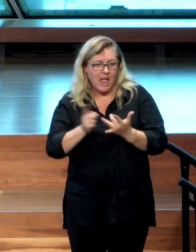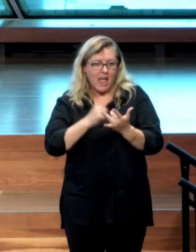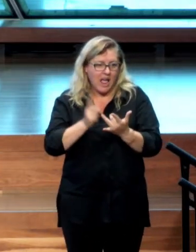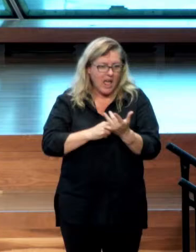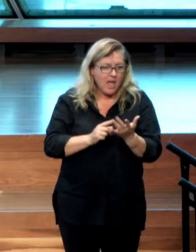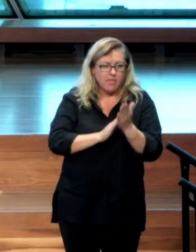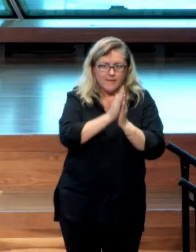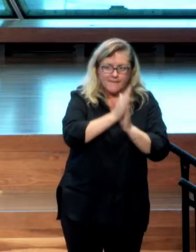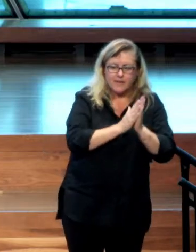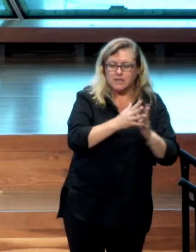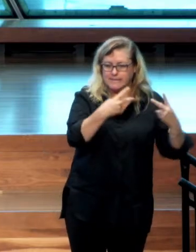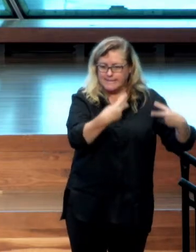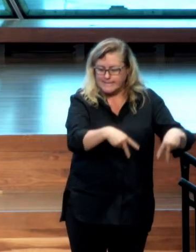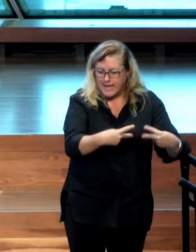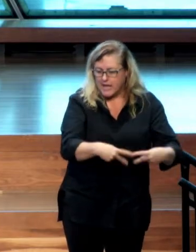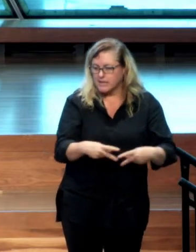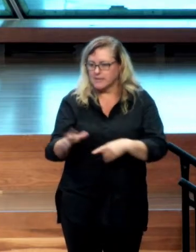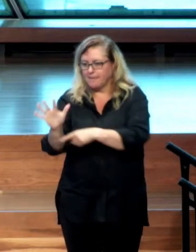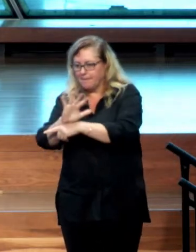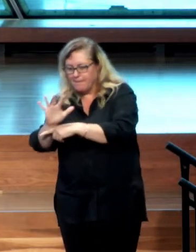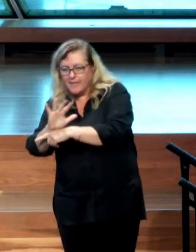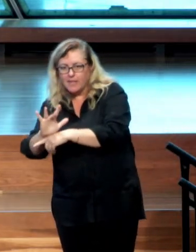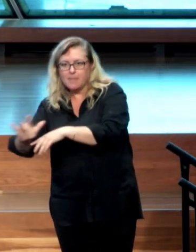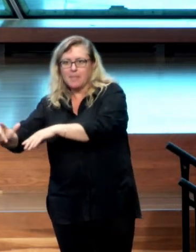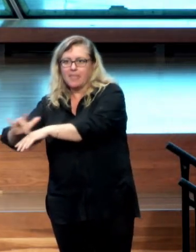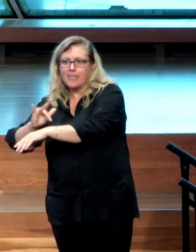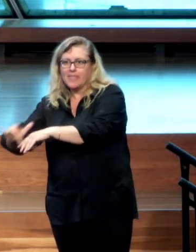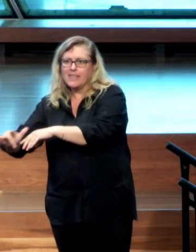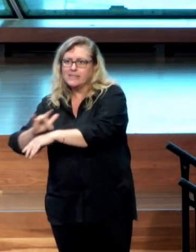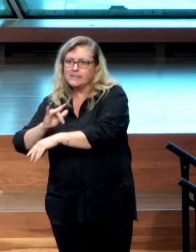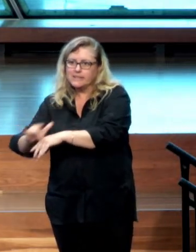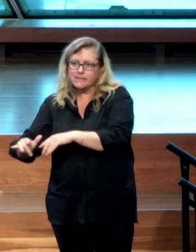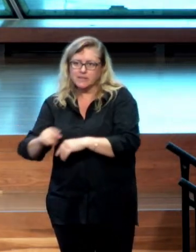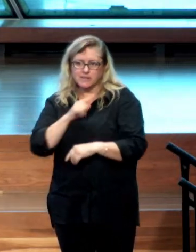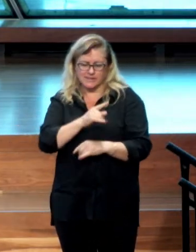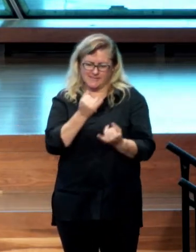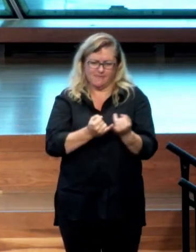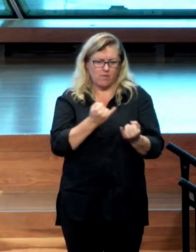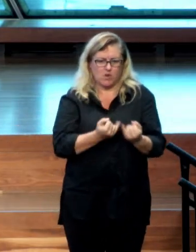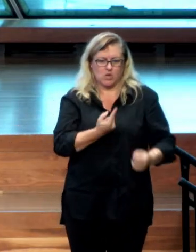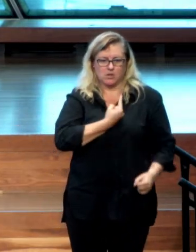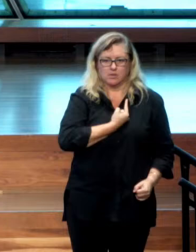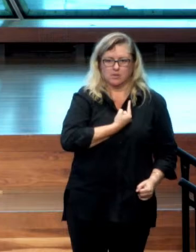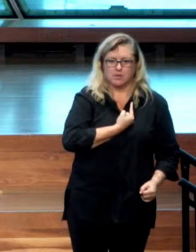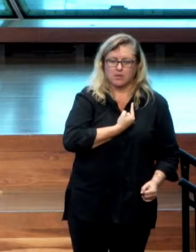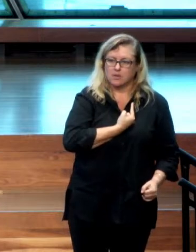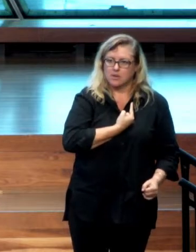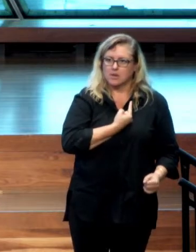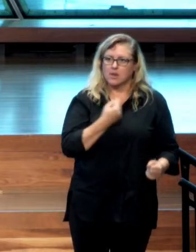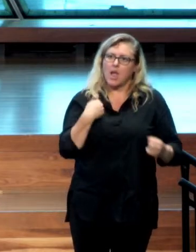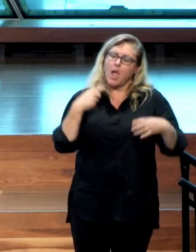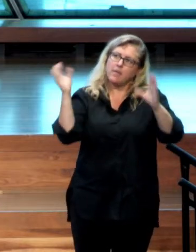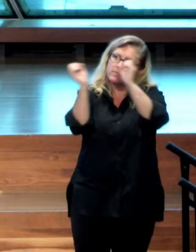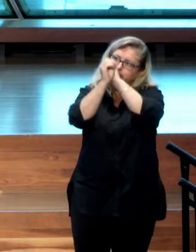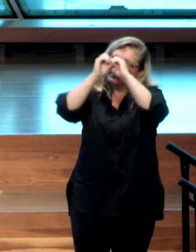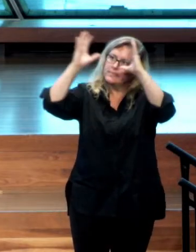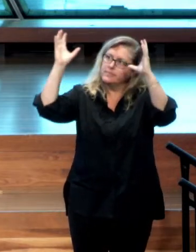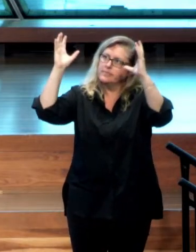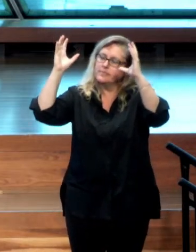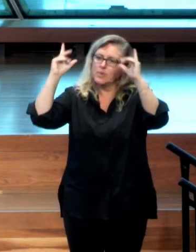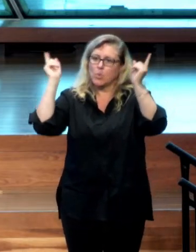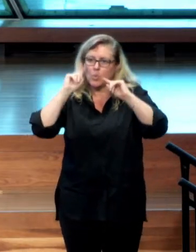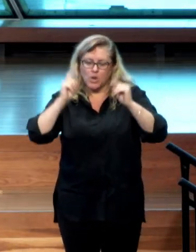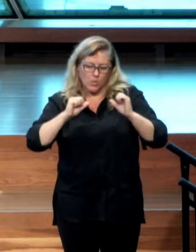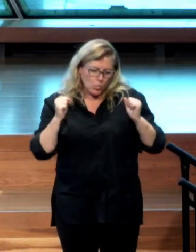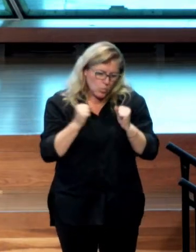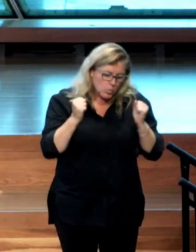like dance or film or theatre, writing seems to be a very solo pursuit. It's often, I've got this vision of, tucked away in